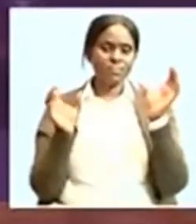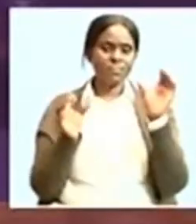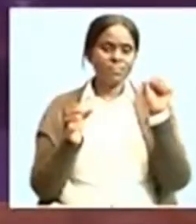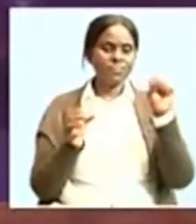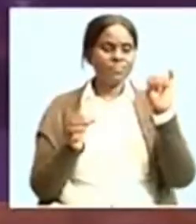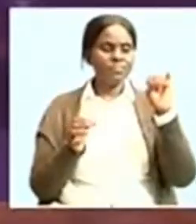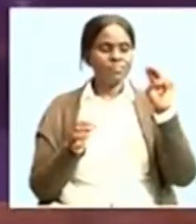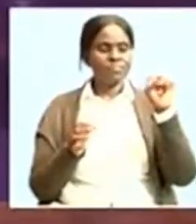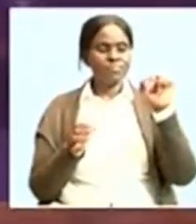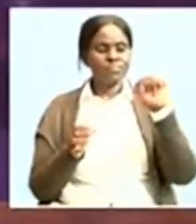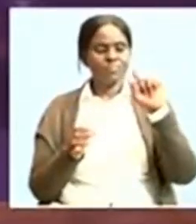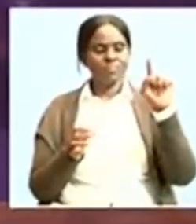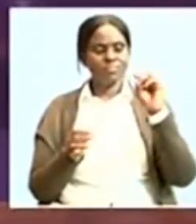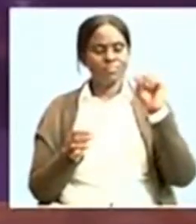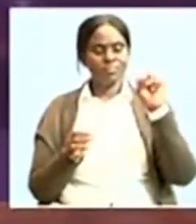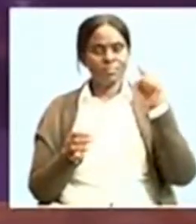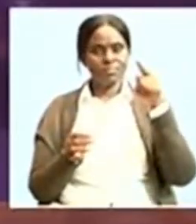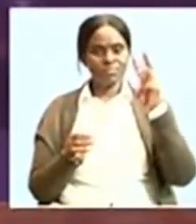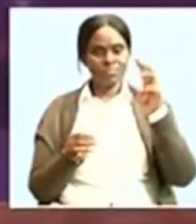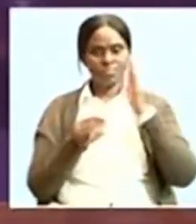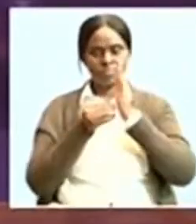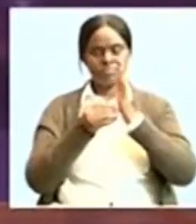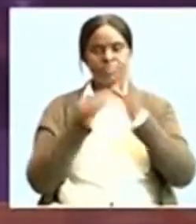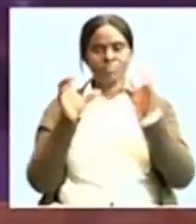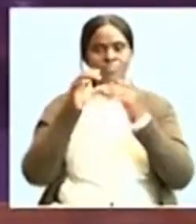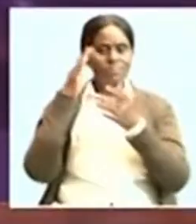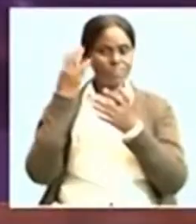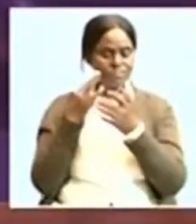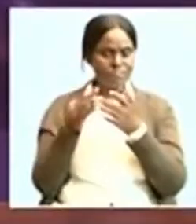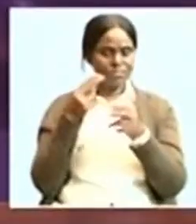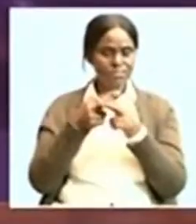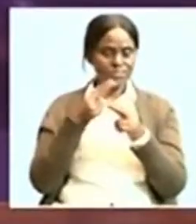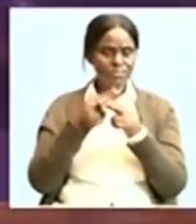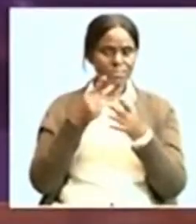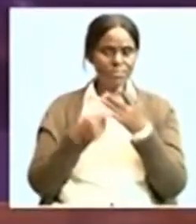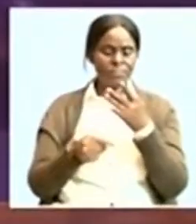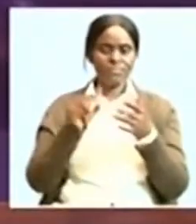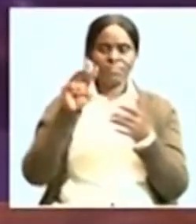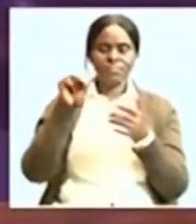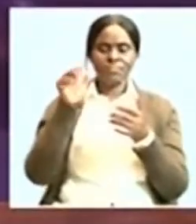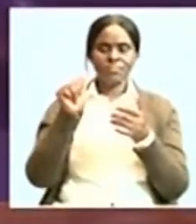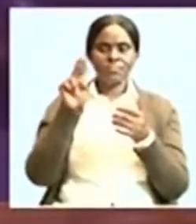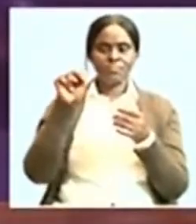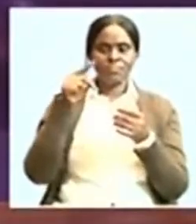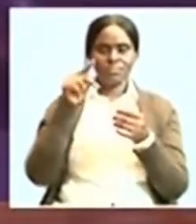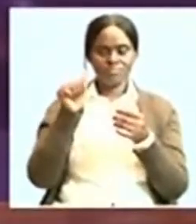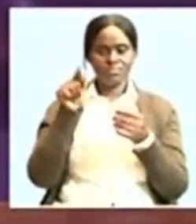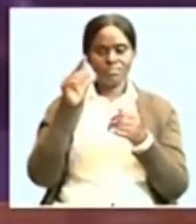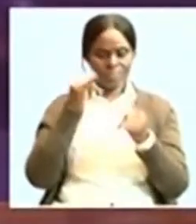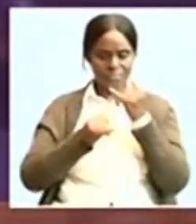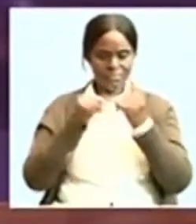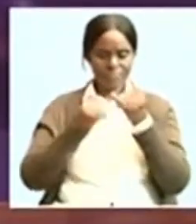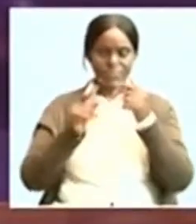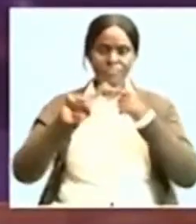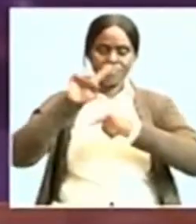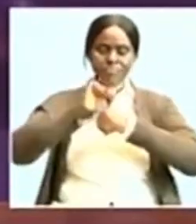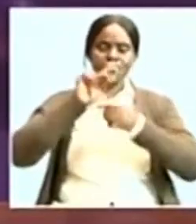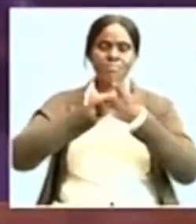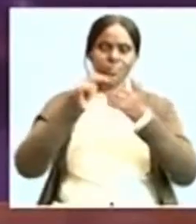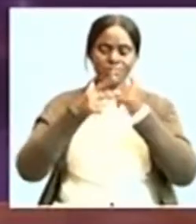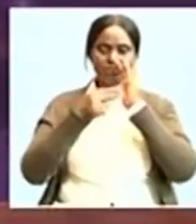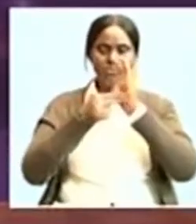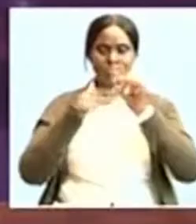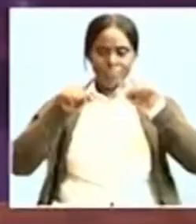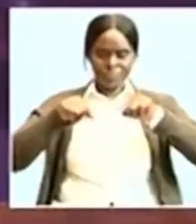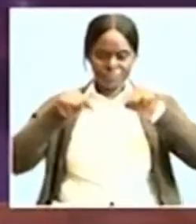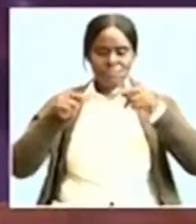SINAZONGWE Town Council, led by Council Secretary Ms. Cholwe Maunga, perhaps the end of today's broadcast on